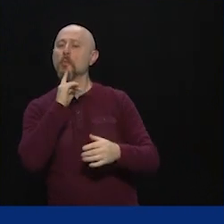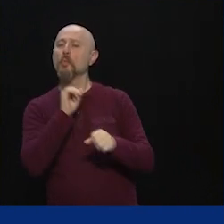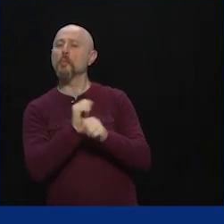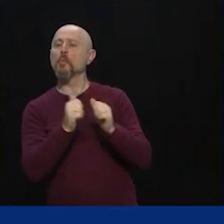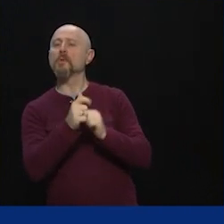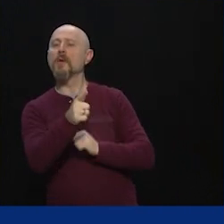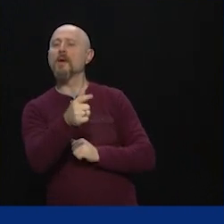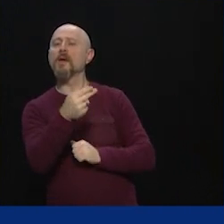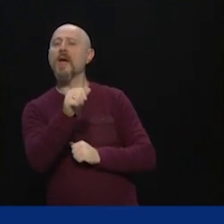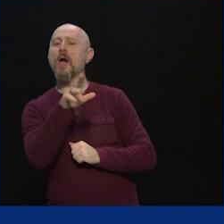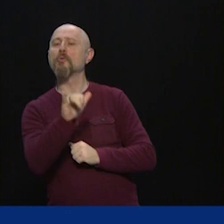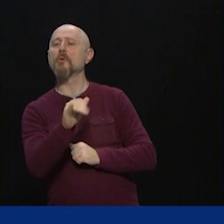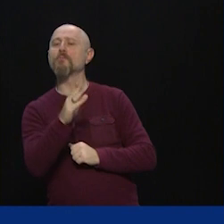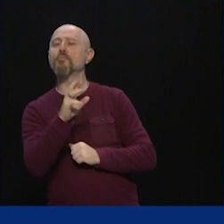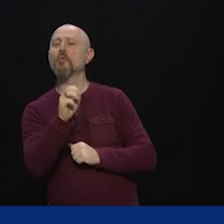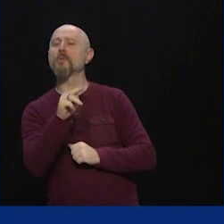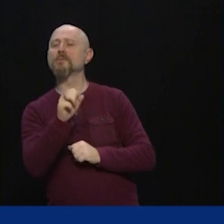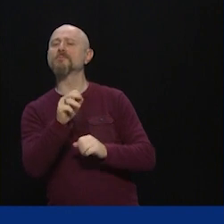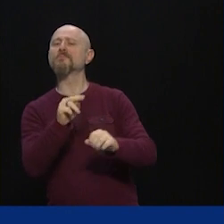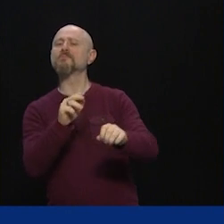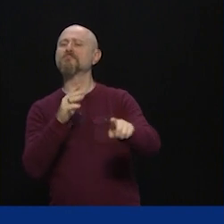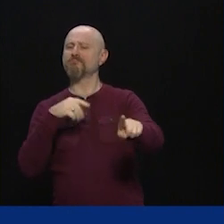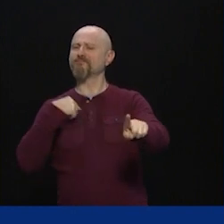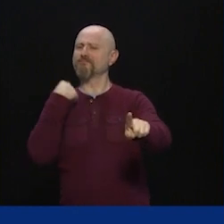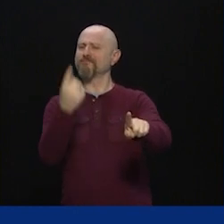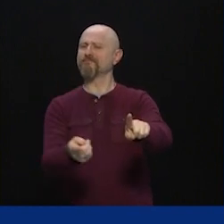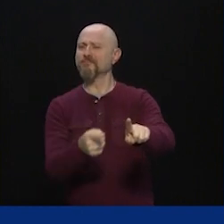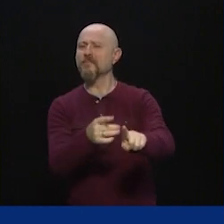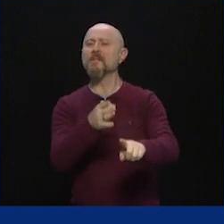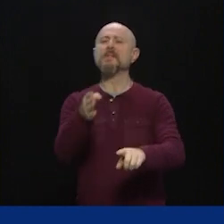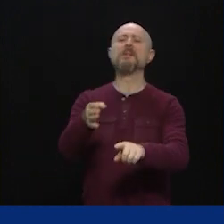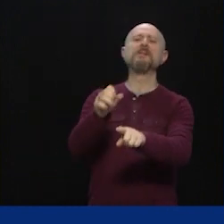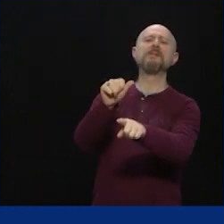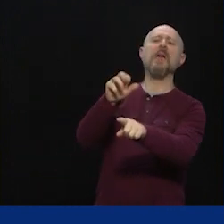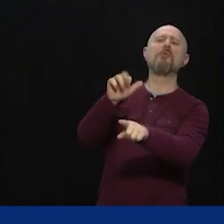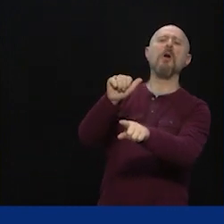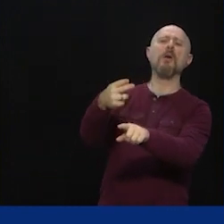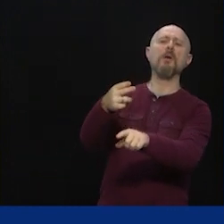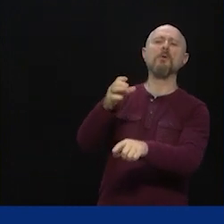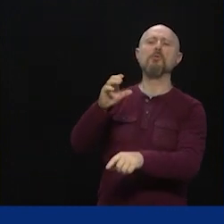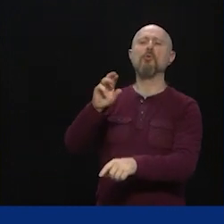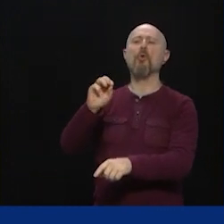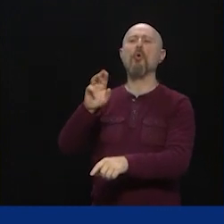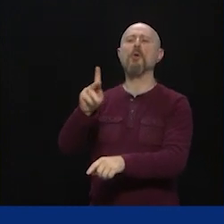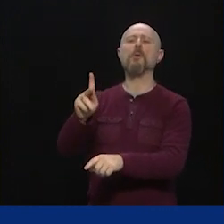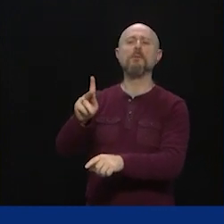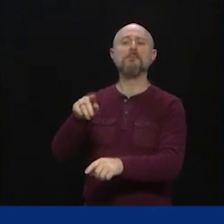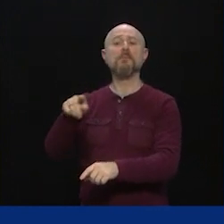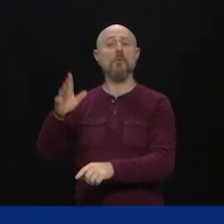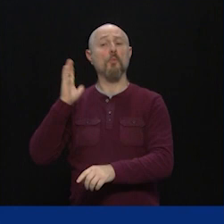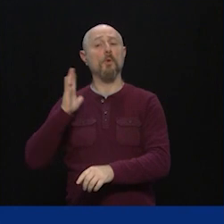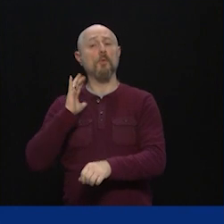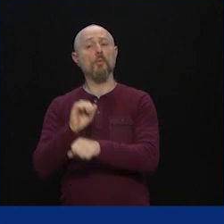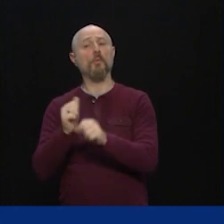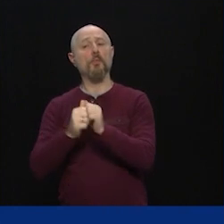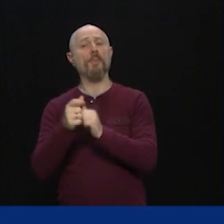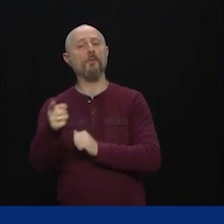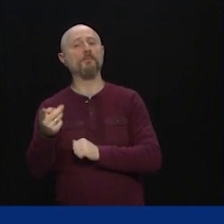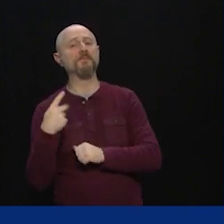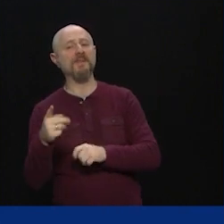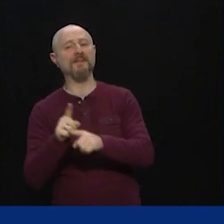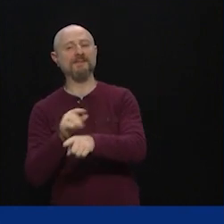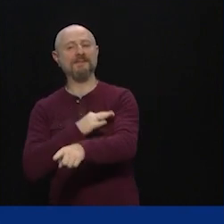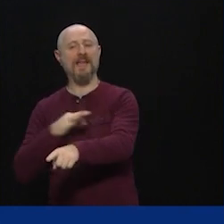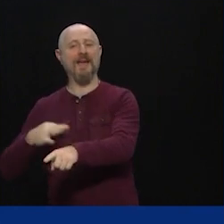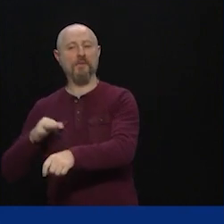well as Sarah Clark, who I worked with her time when she was a staffer, and has evolved into a tremendous leader in her